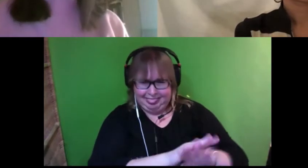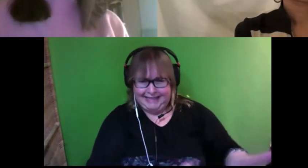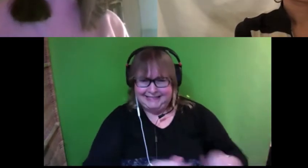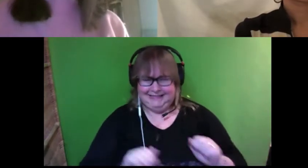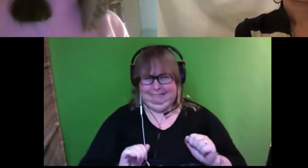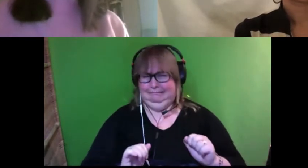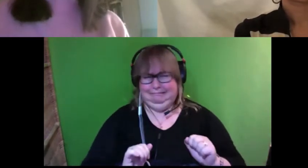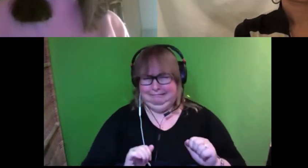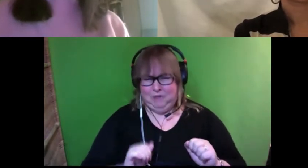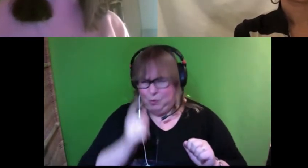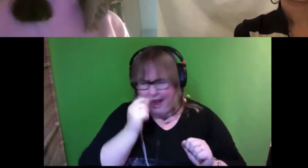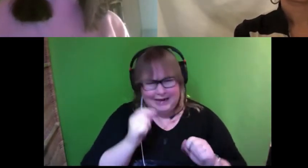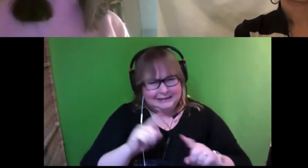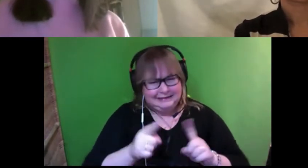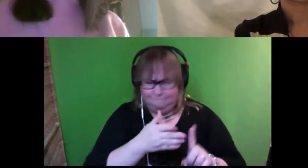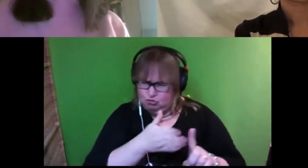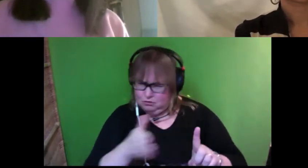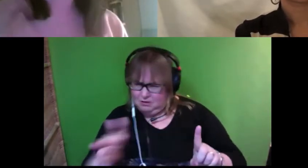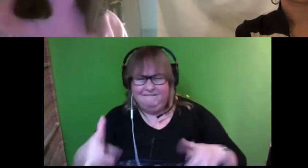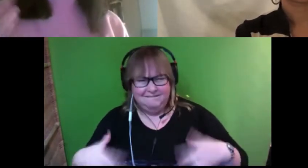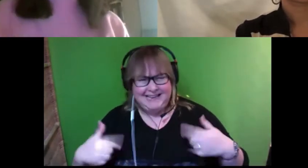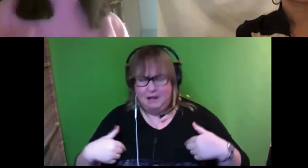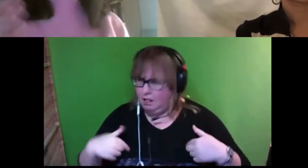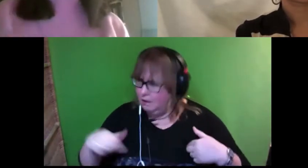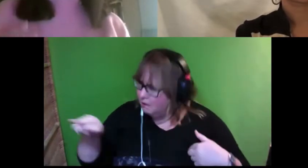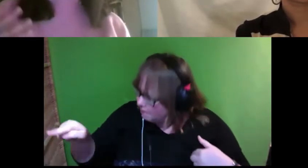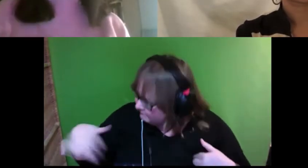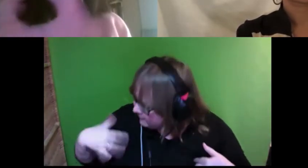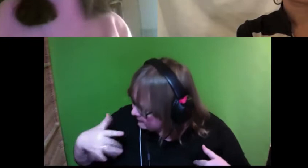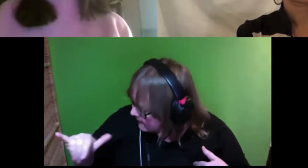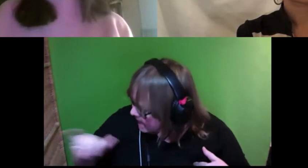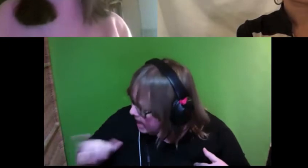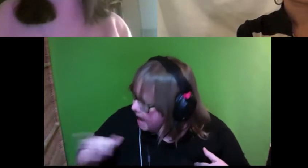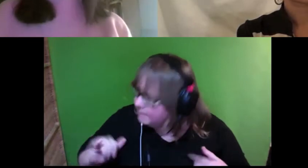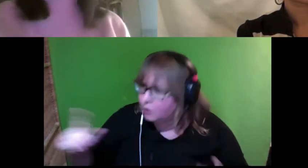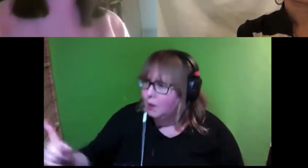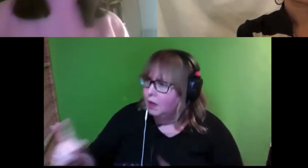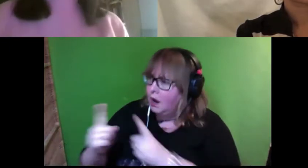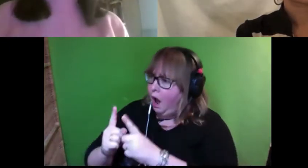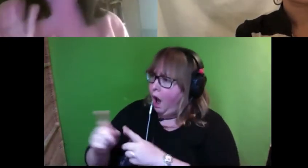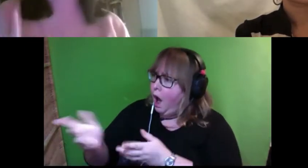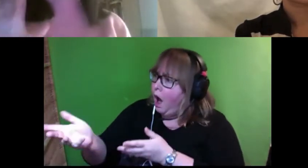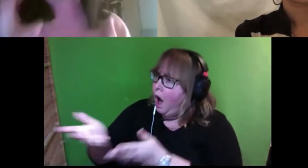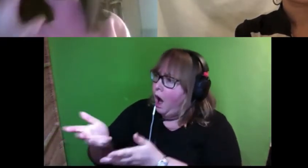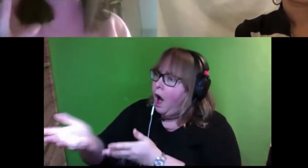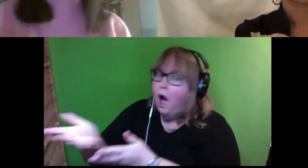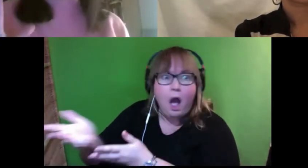And I feel like, you know, when we first met, and we're still doing this through our conversations, like we're resisting a lot